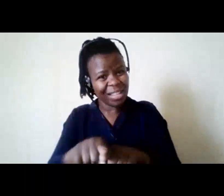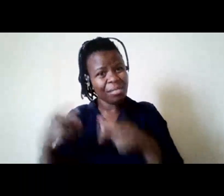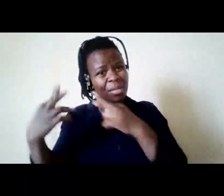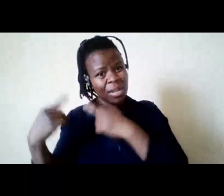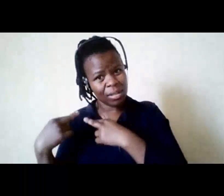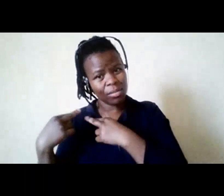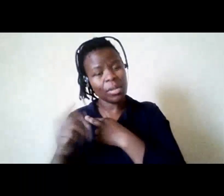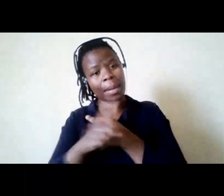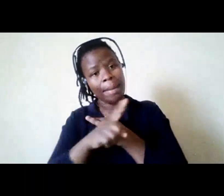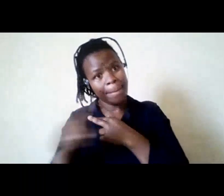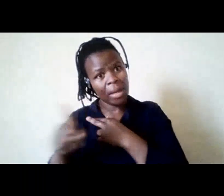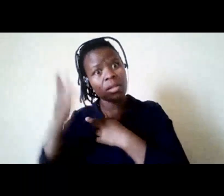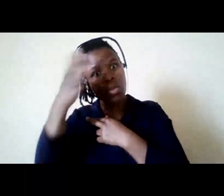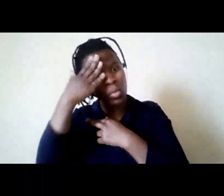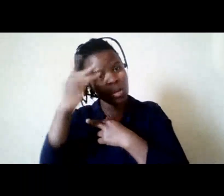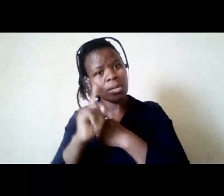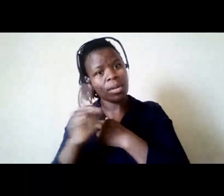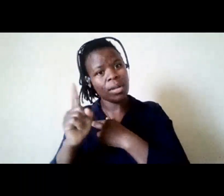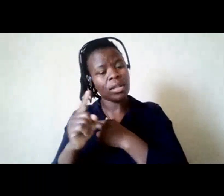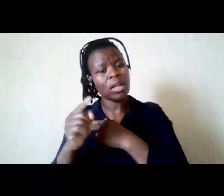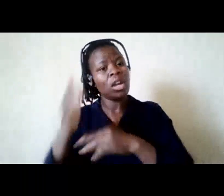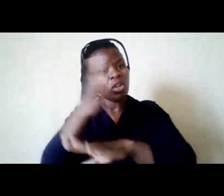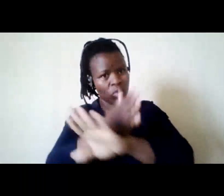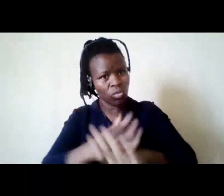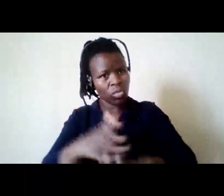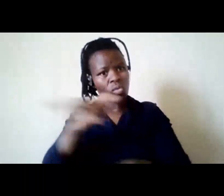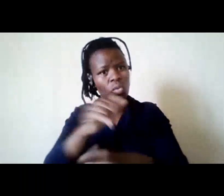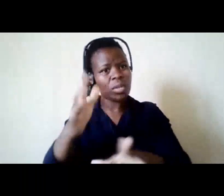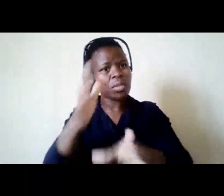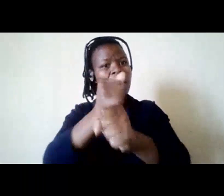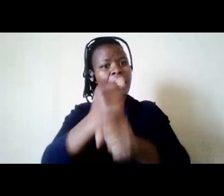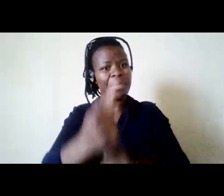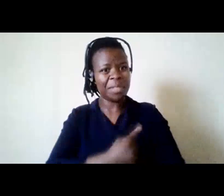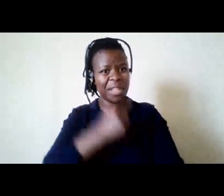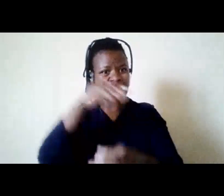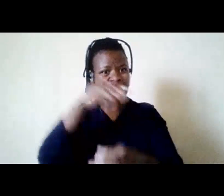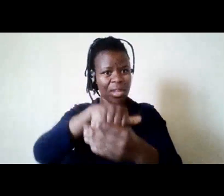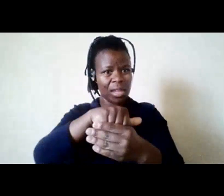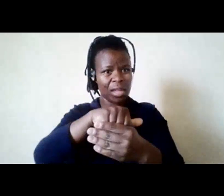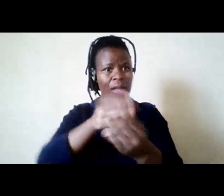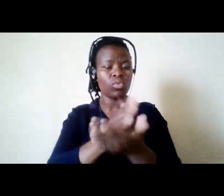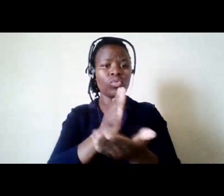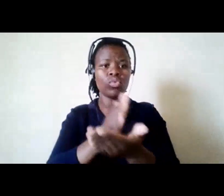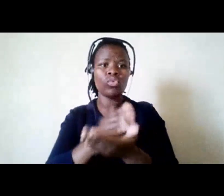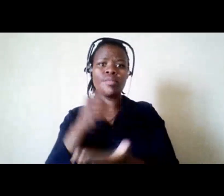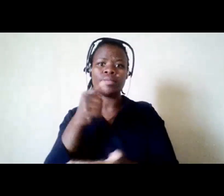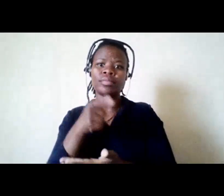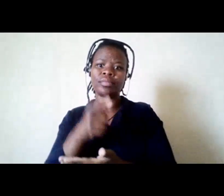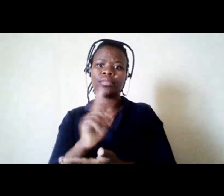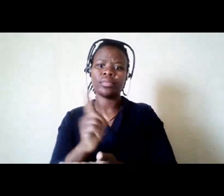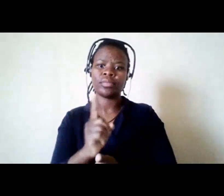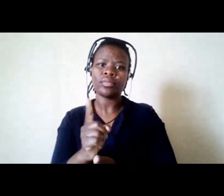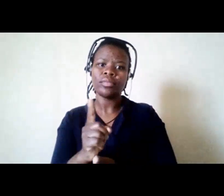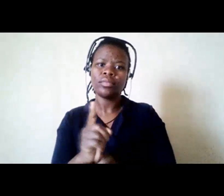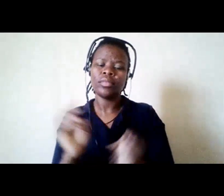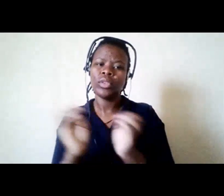know, this is the situation that we find ourselves in, is that ultimately there's not